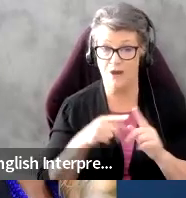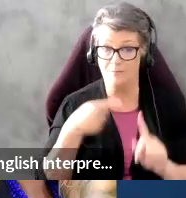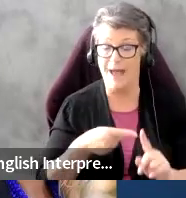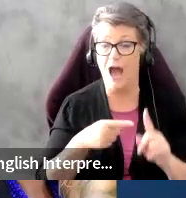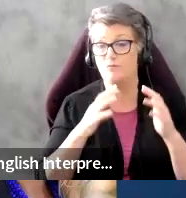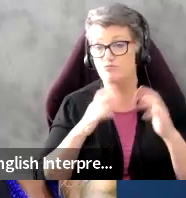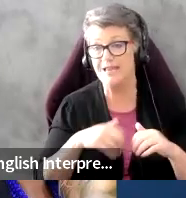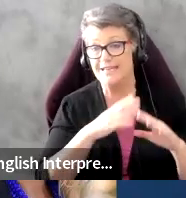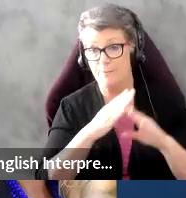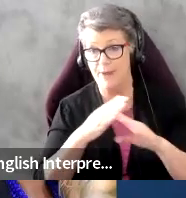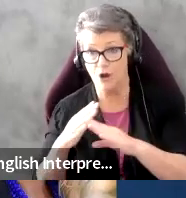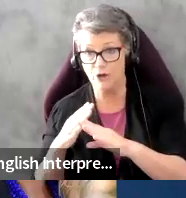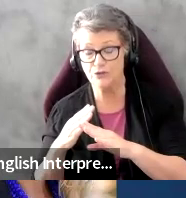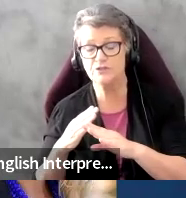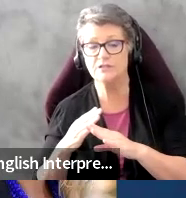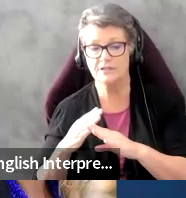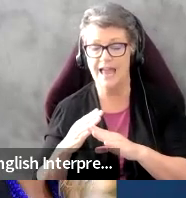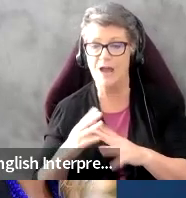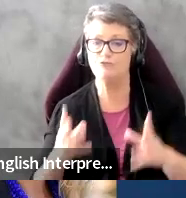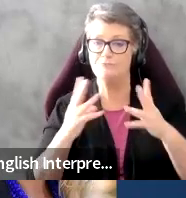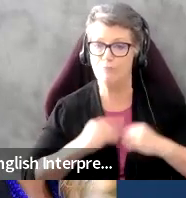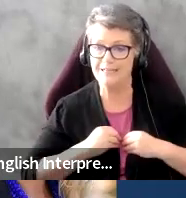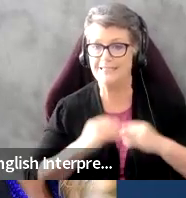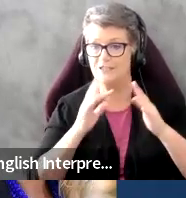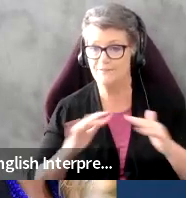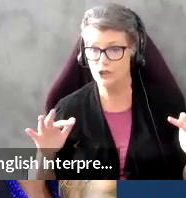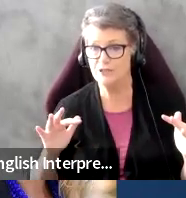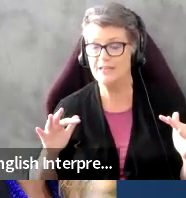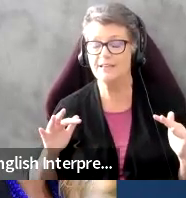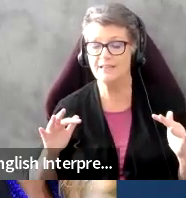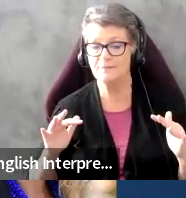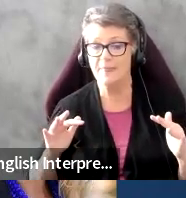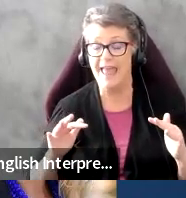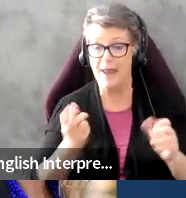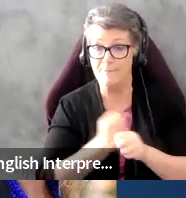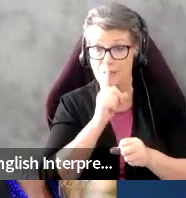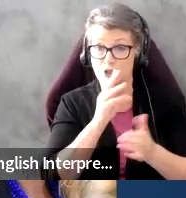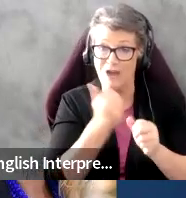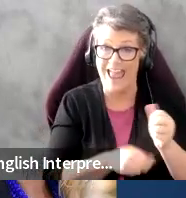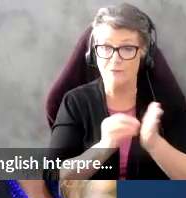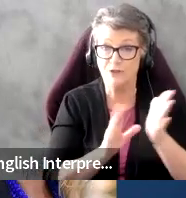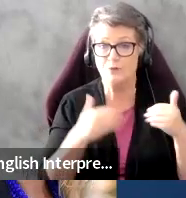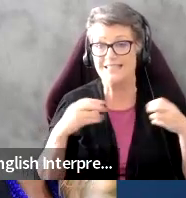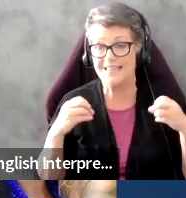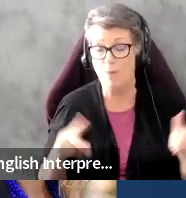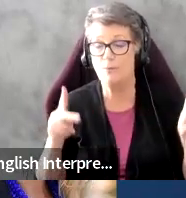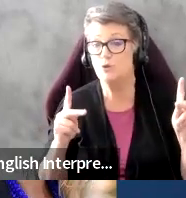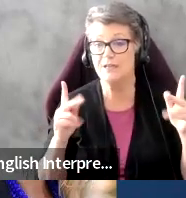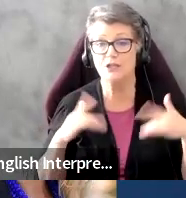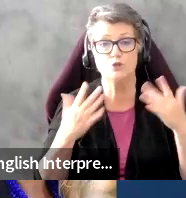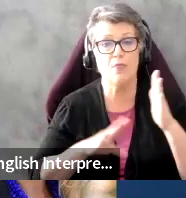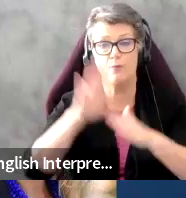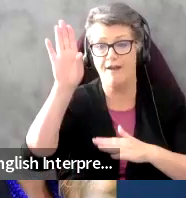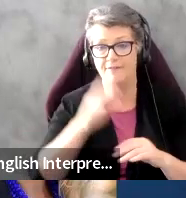down barriers and embracing diversity and ensuring that every student has the opportunity to thrive.